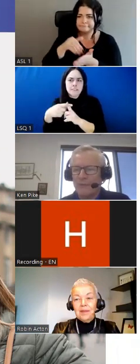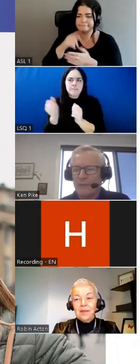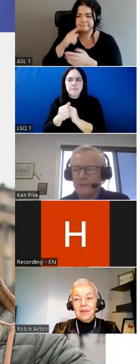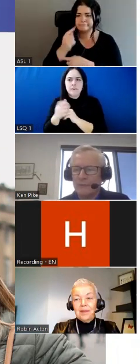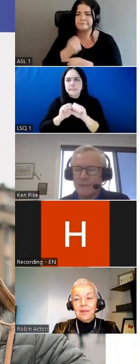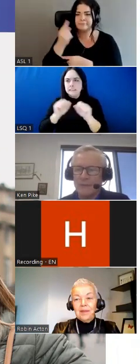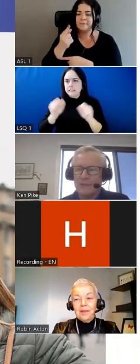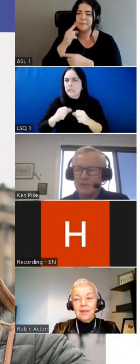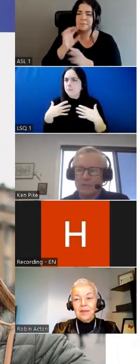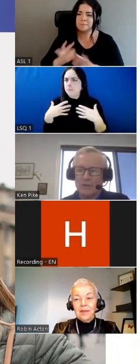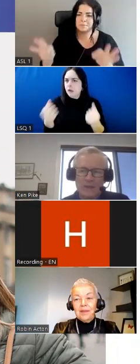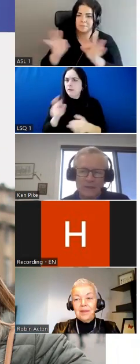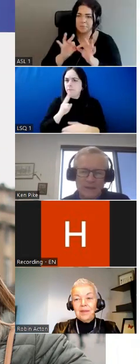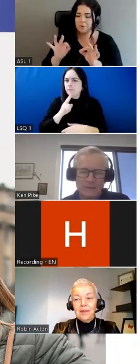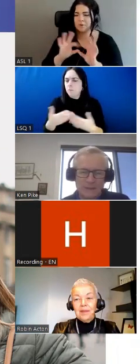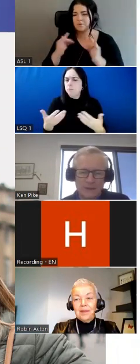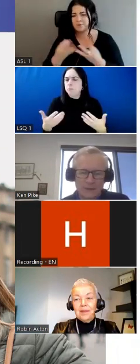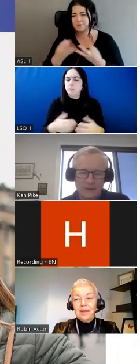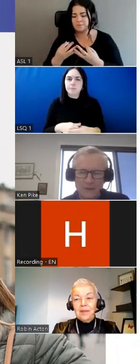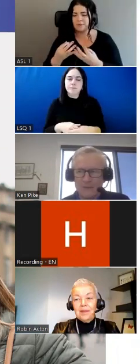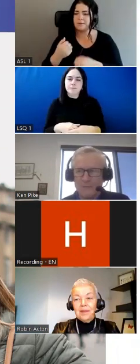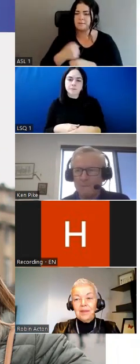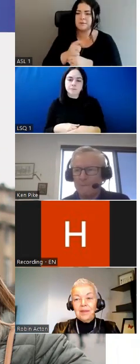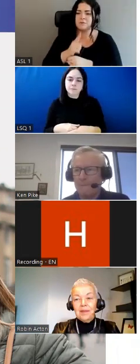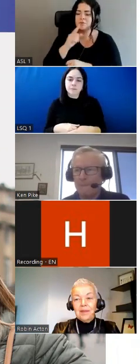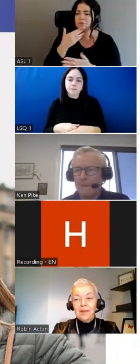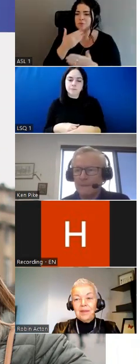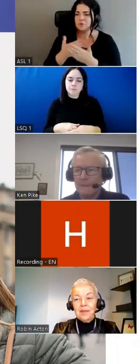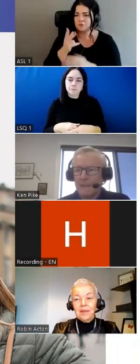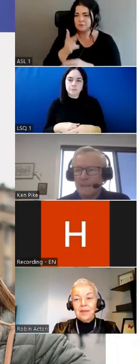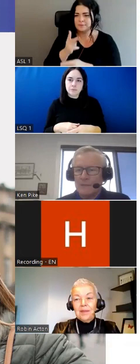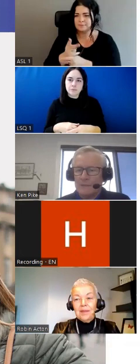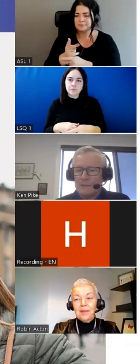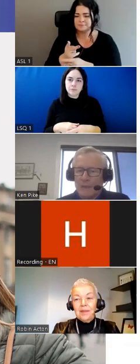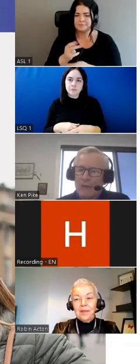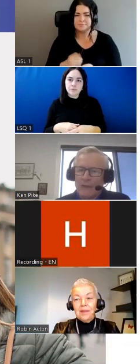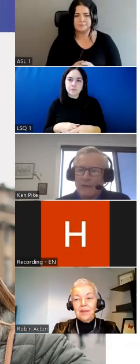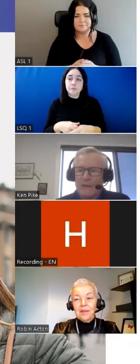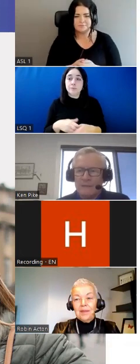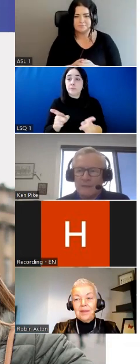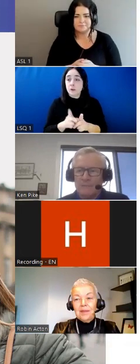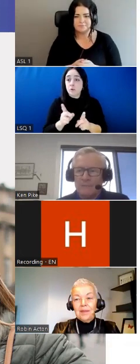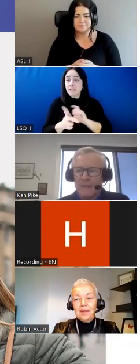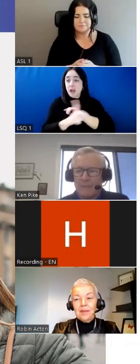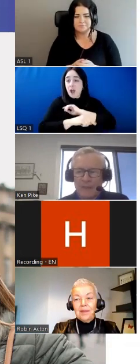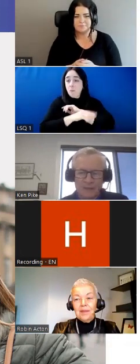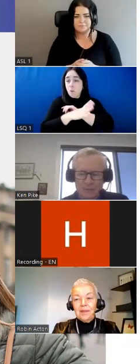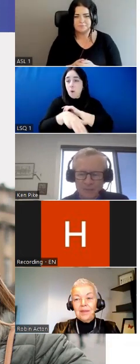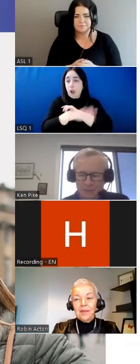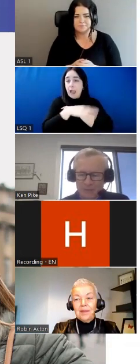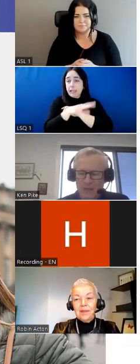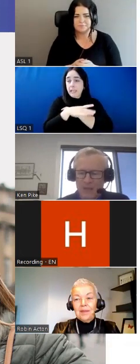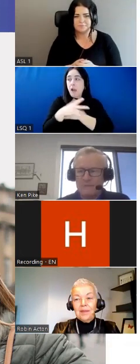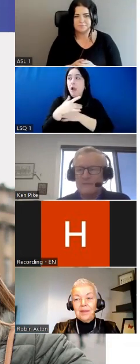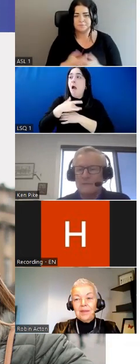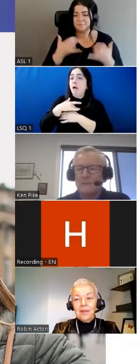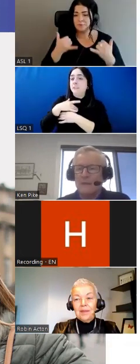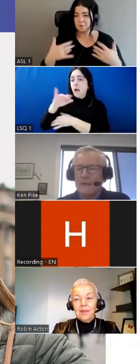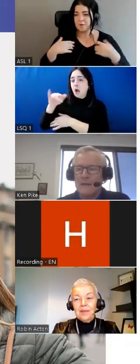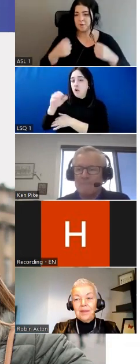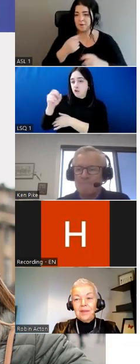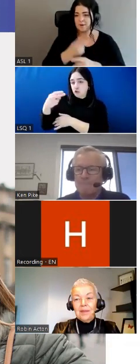role of family in ensuring that he had the care he needed. So healthcare has a big impact on people's